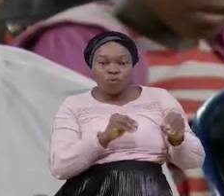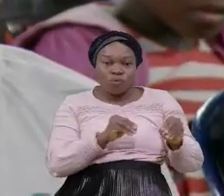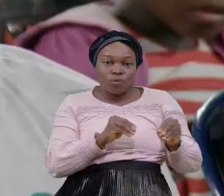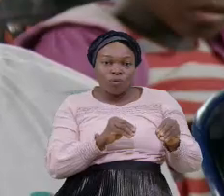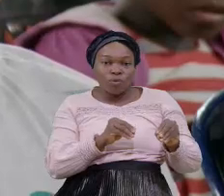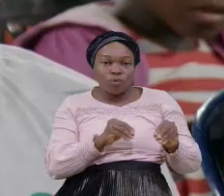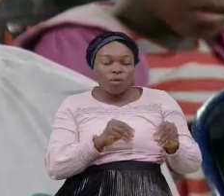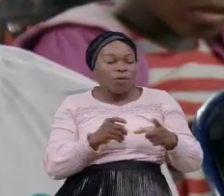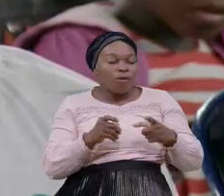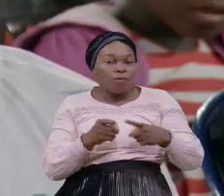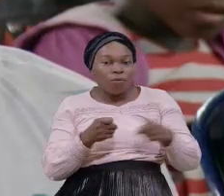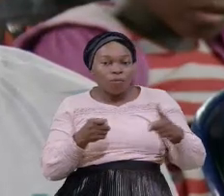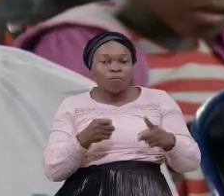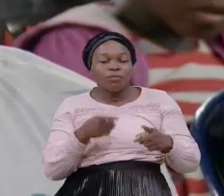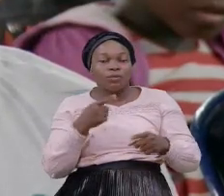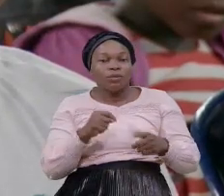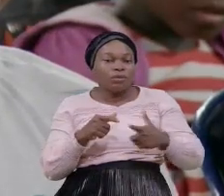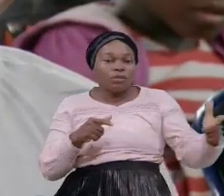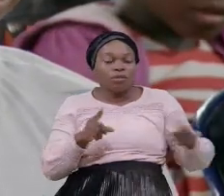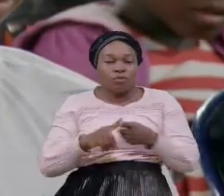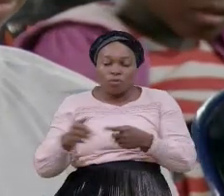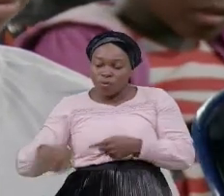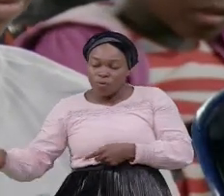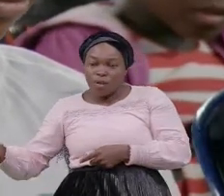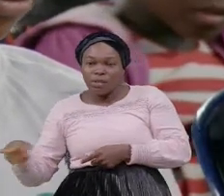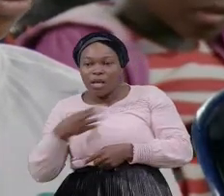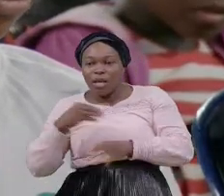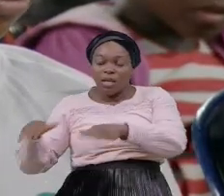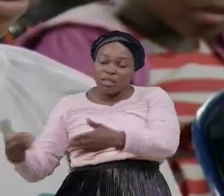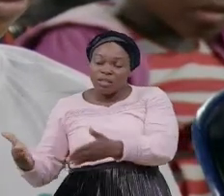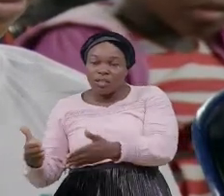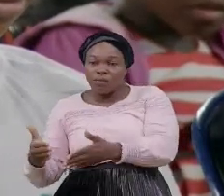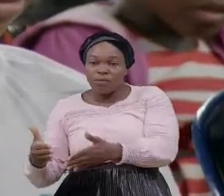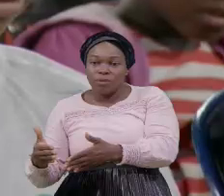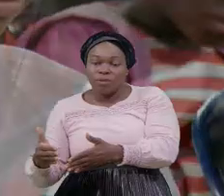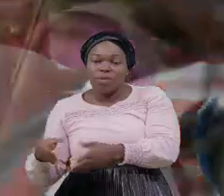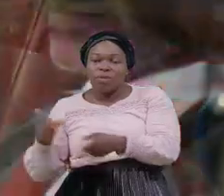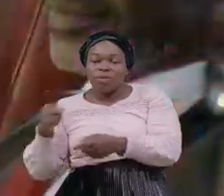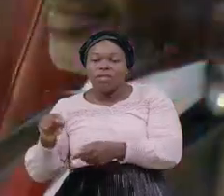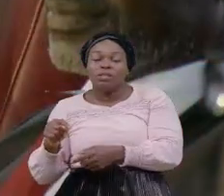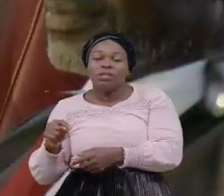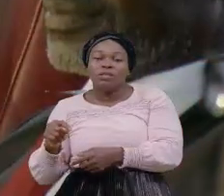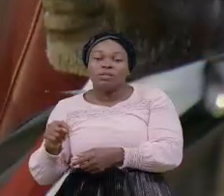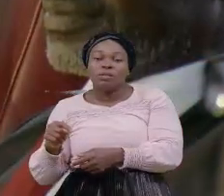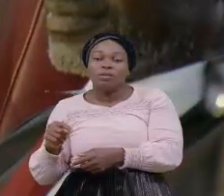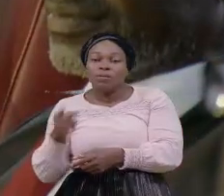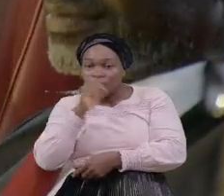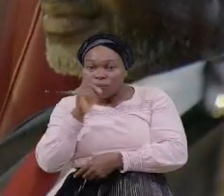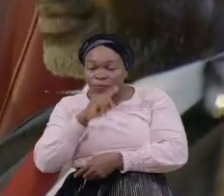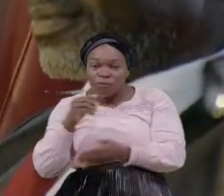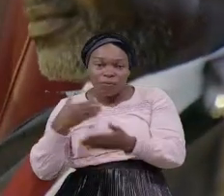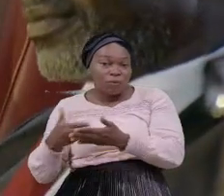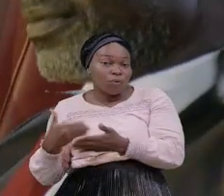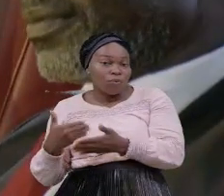false, fake, counterfeit currency just to silence you. Go, don't trouble me anymore. And then when you go to the